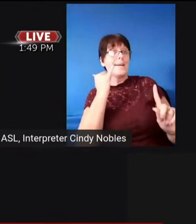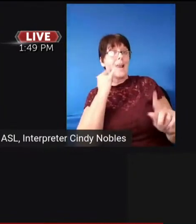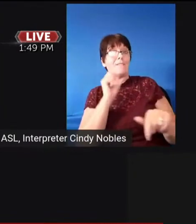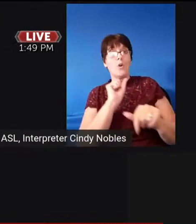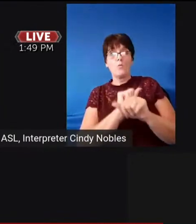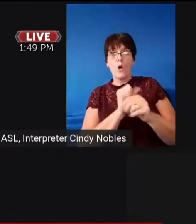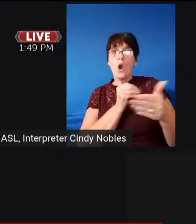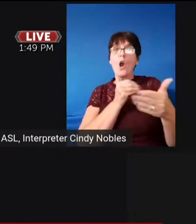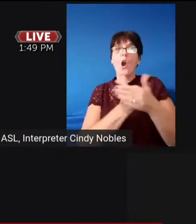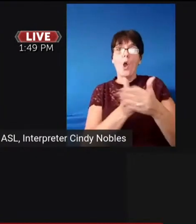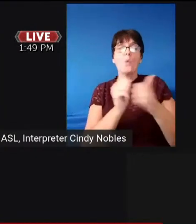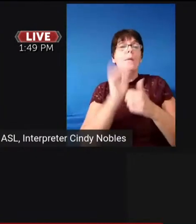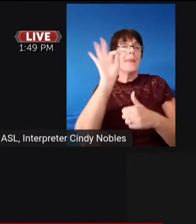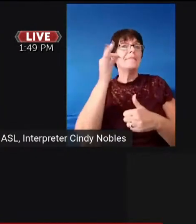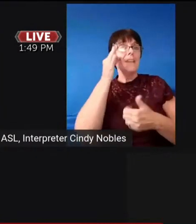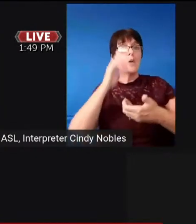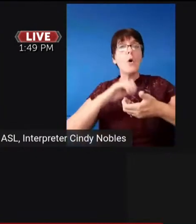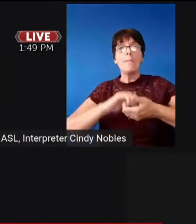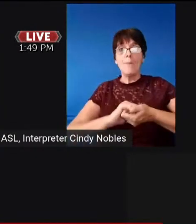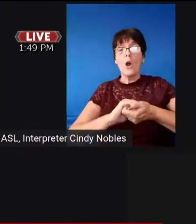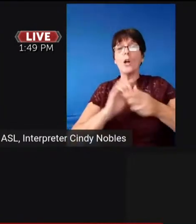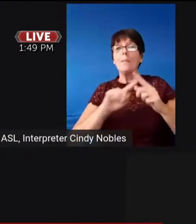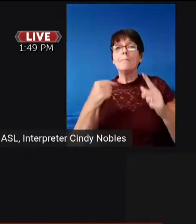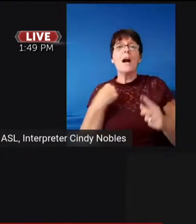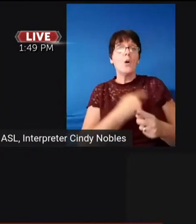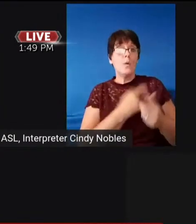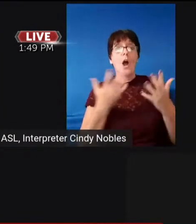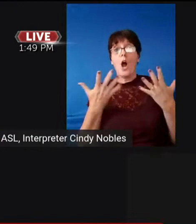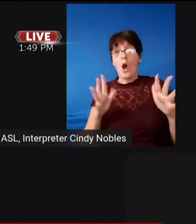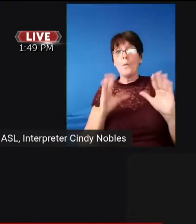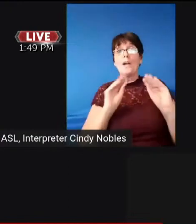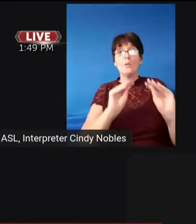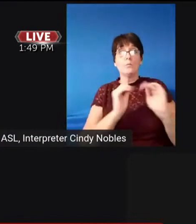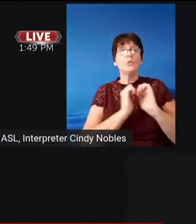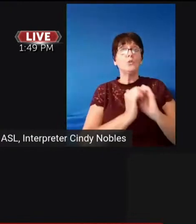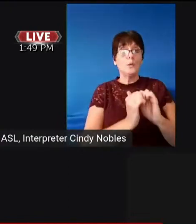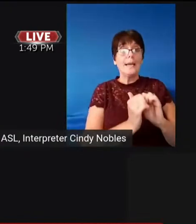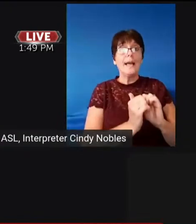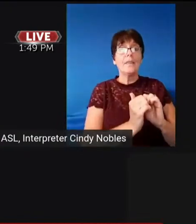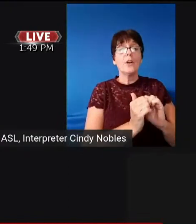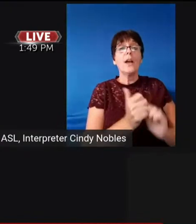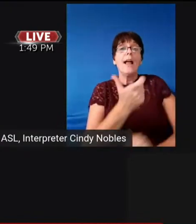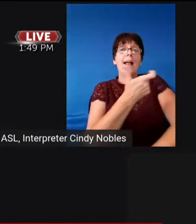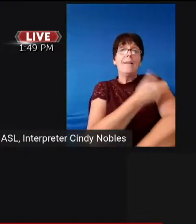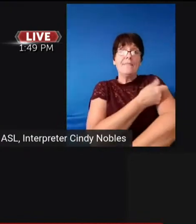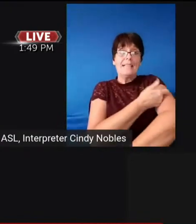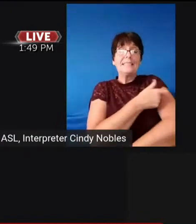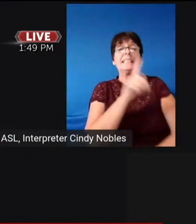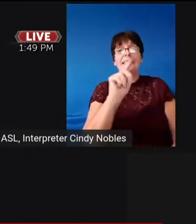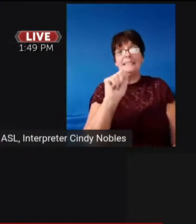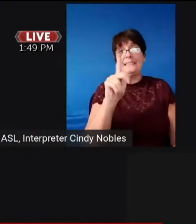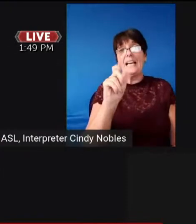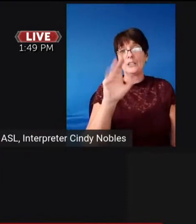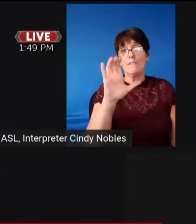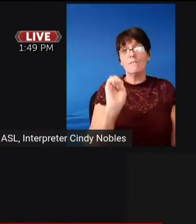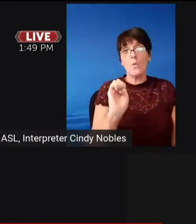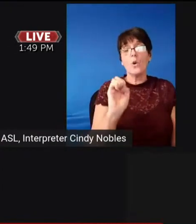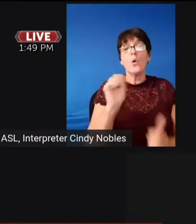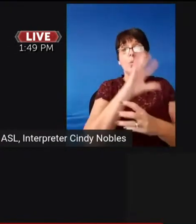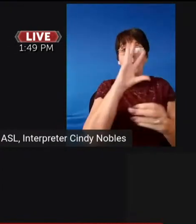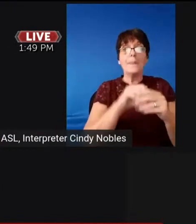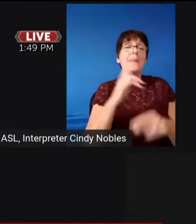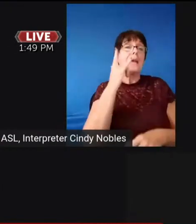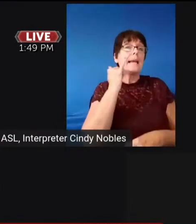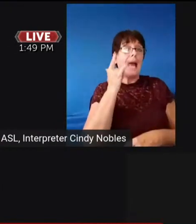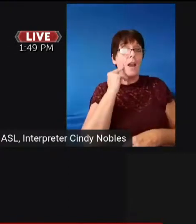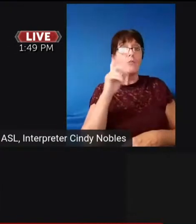closely with our federal partners. But we've already put together a vaccine task force within the California Department